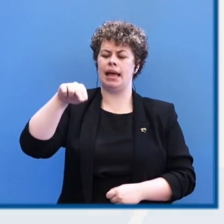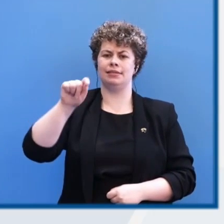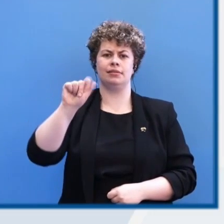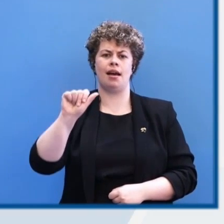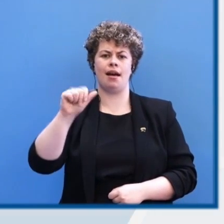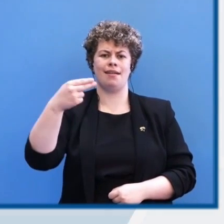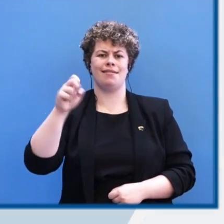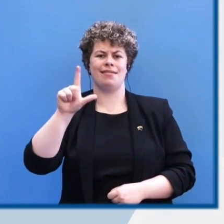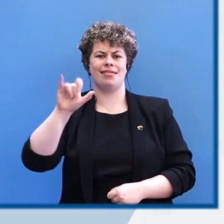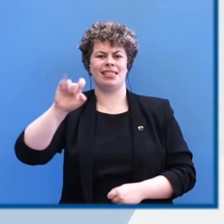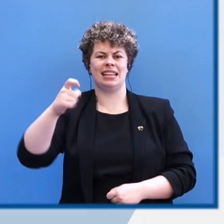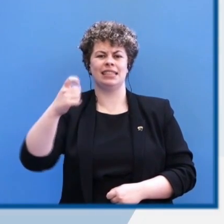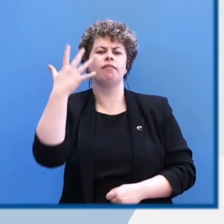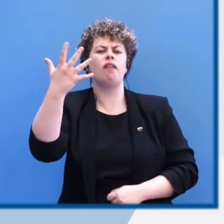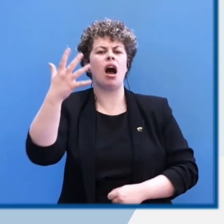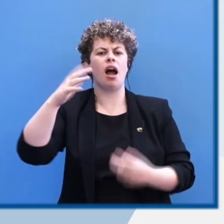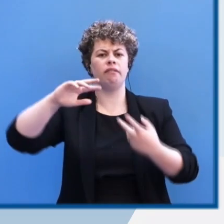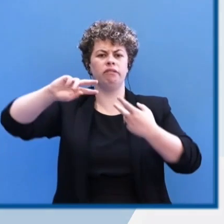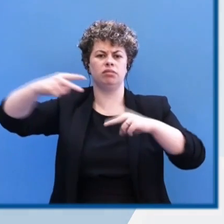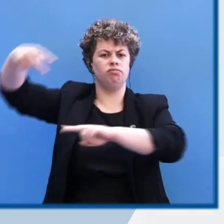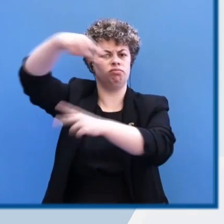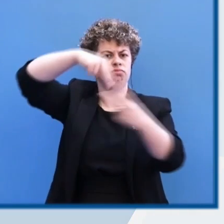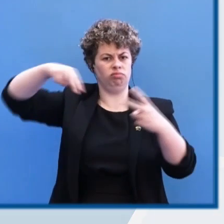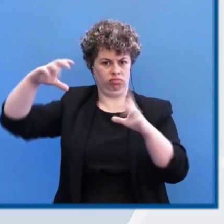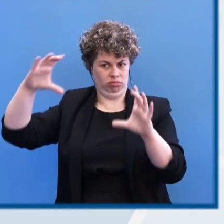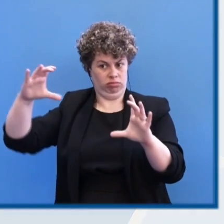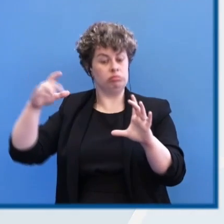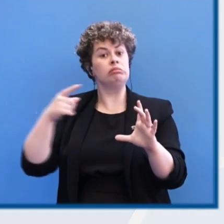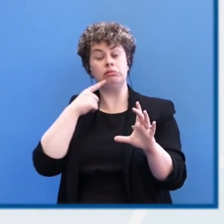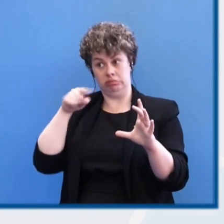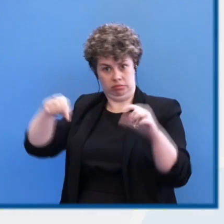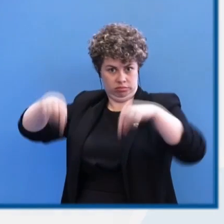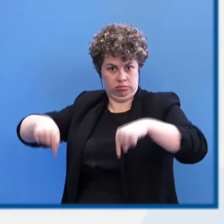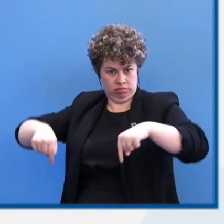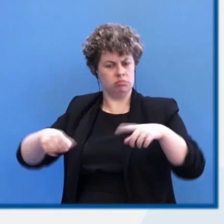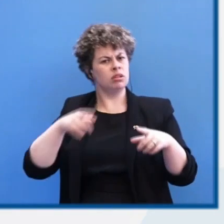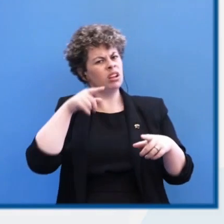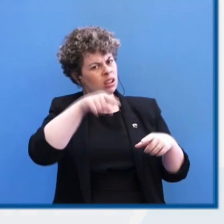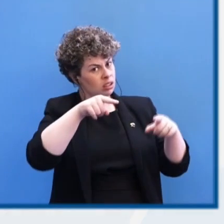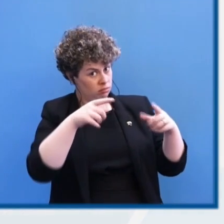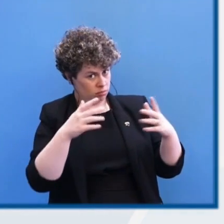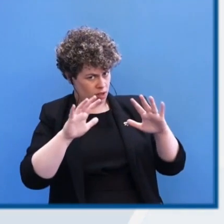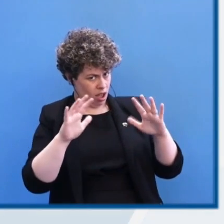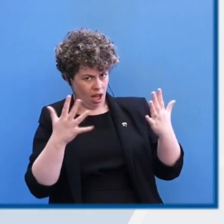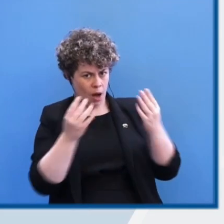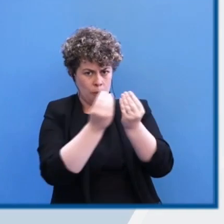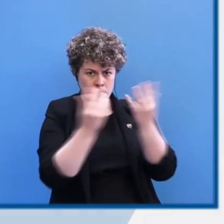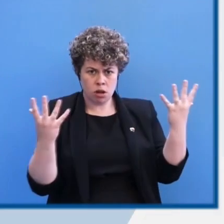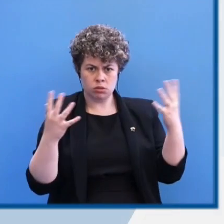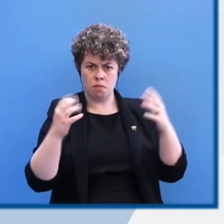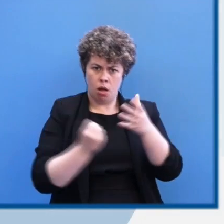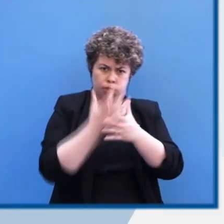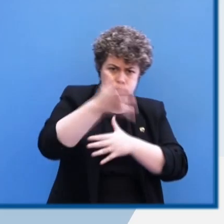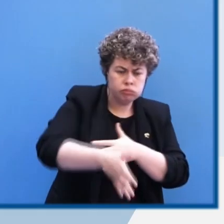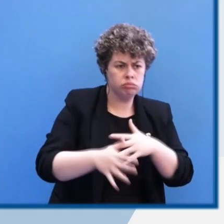they're asking what sort of experience did you have in terms of data integration for multiple hazards and early